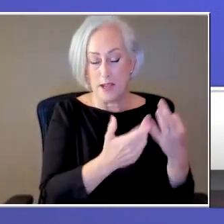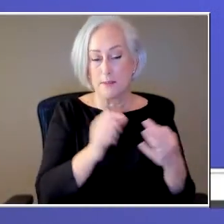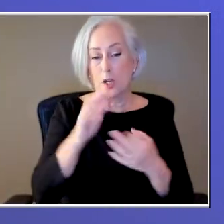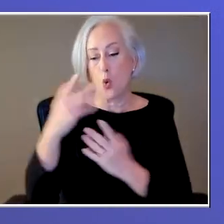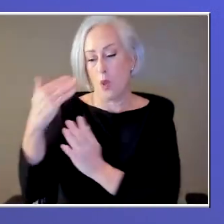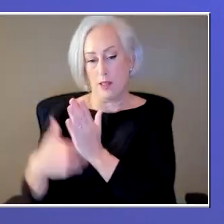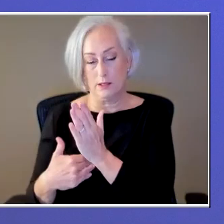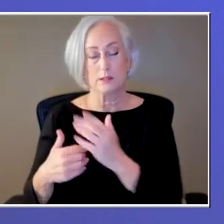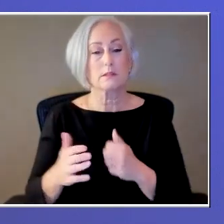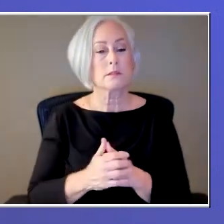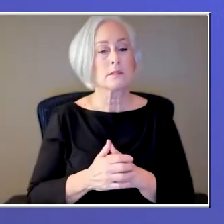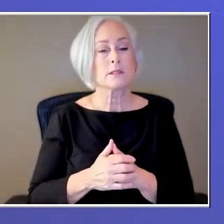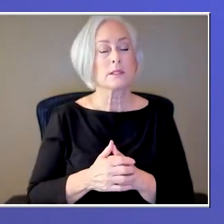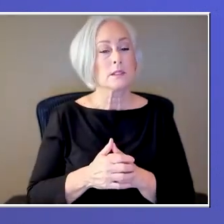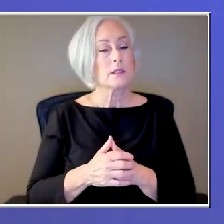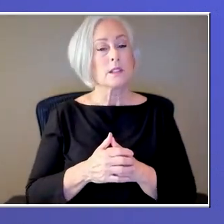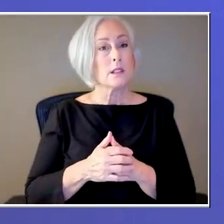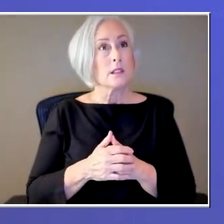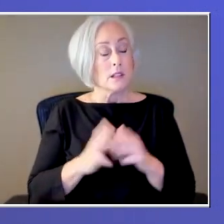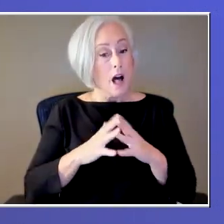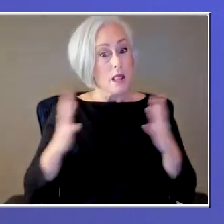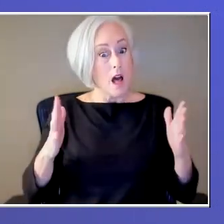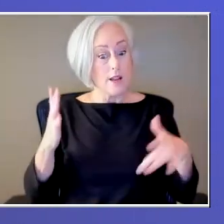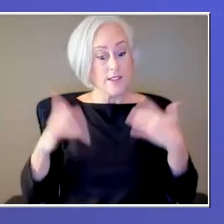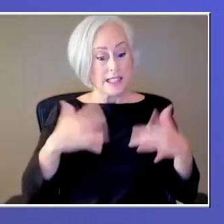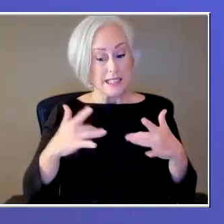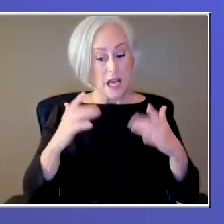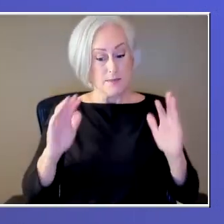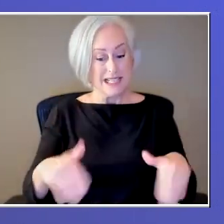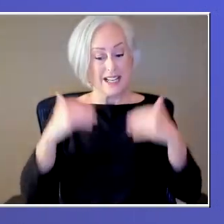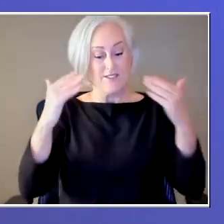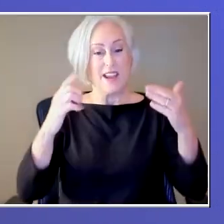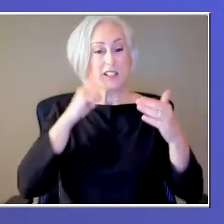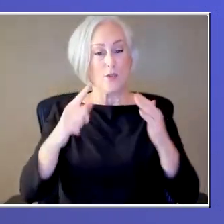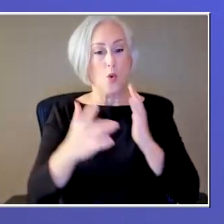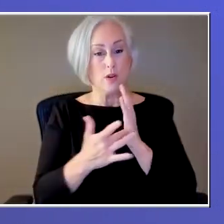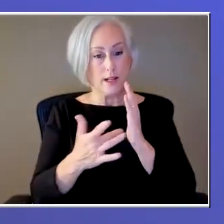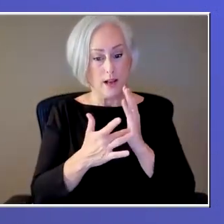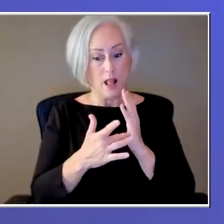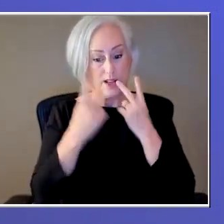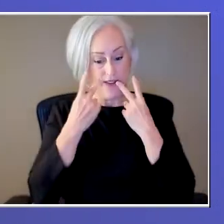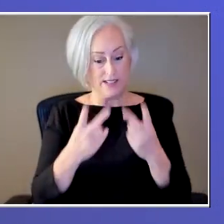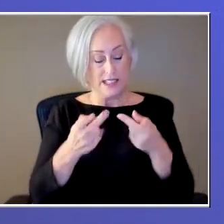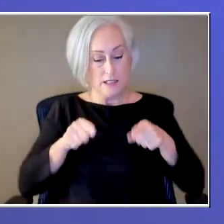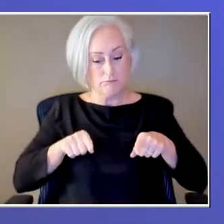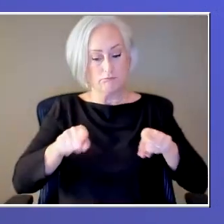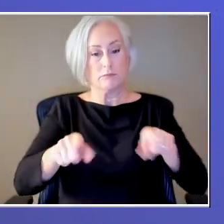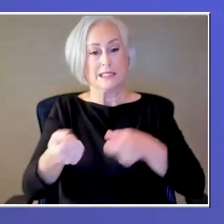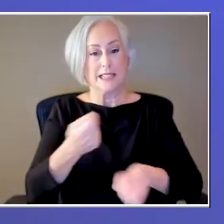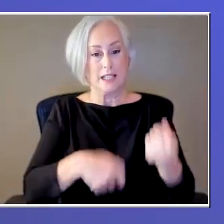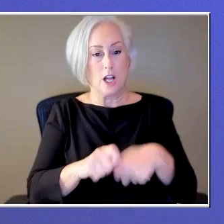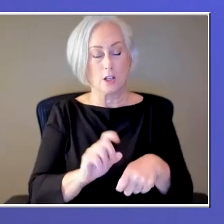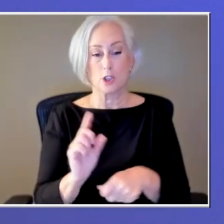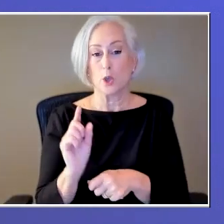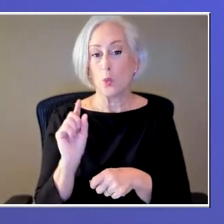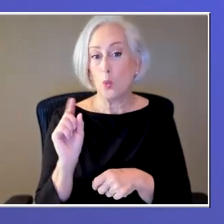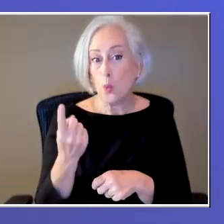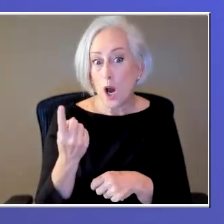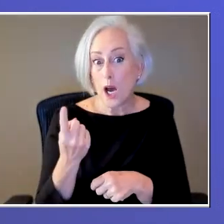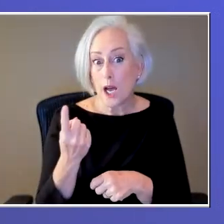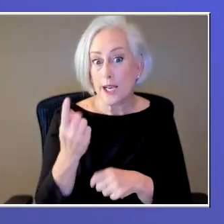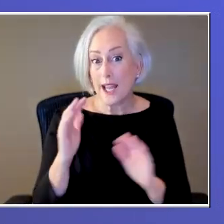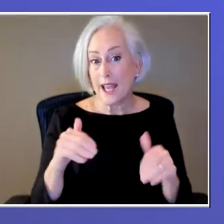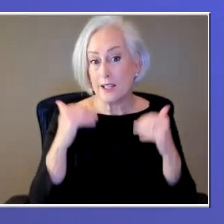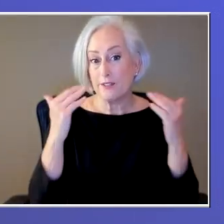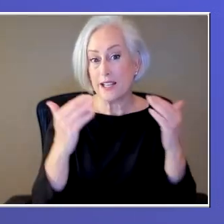been a lot of really exciting advancements that I've seen happen over the years in transplant. One of them is, the advances that